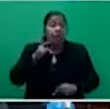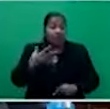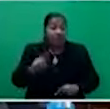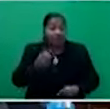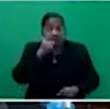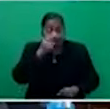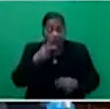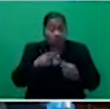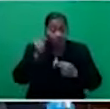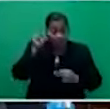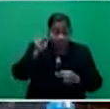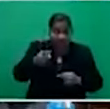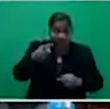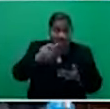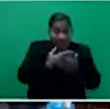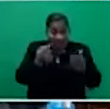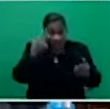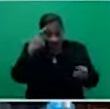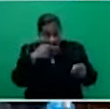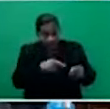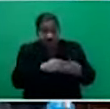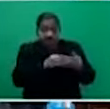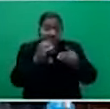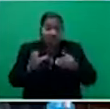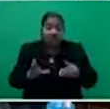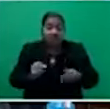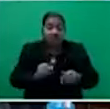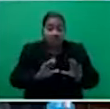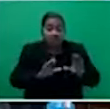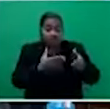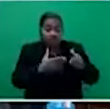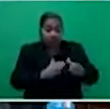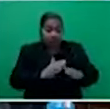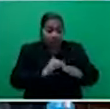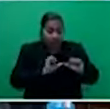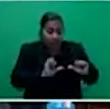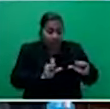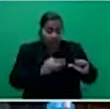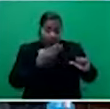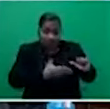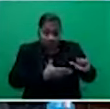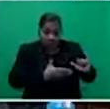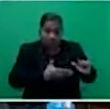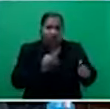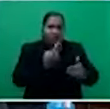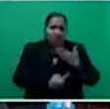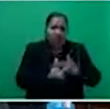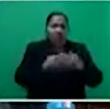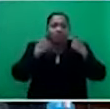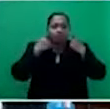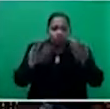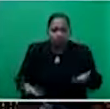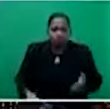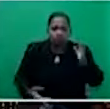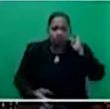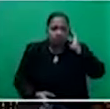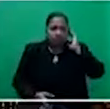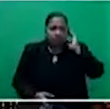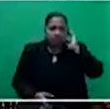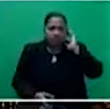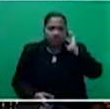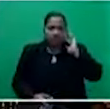mindset and the leader of his party defending him, Mr. Speaker, sir, it goes to demonstrate.